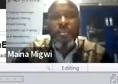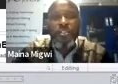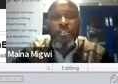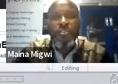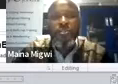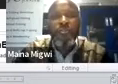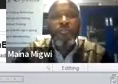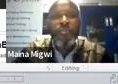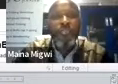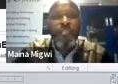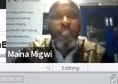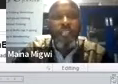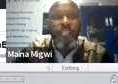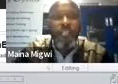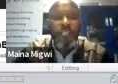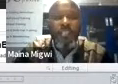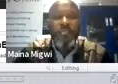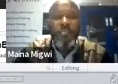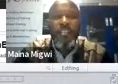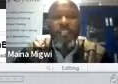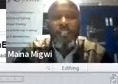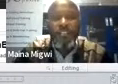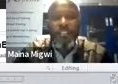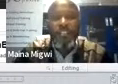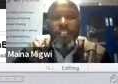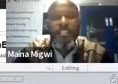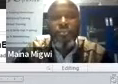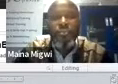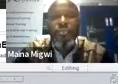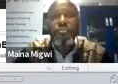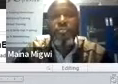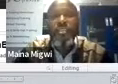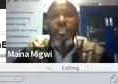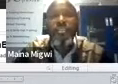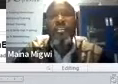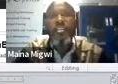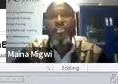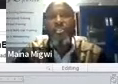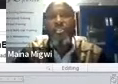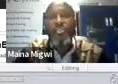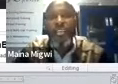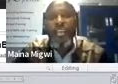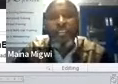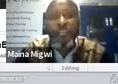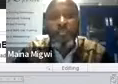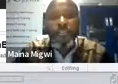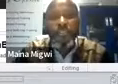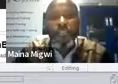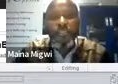in arbitration is governed and restricted and controlled by the legislation under the arbitration,